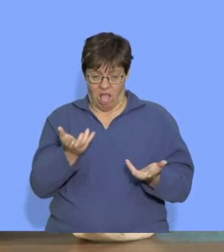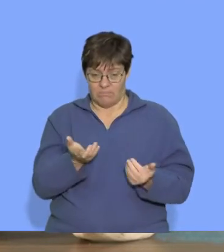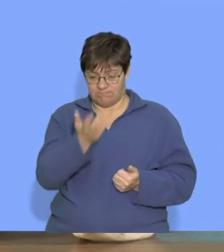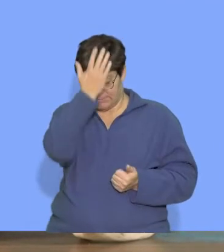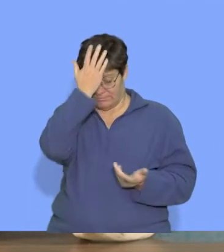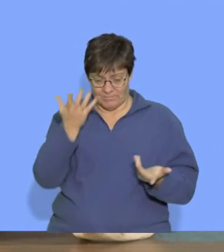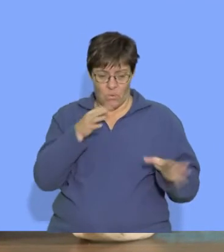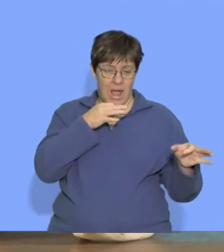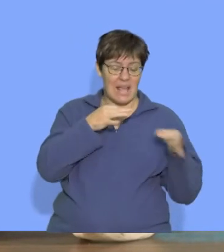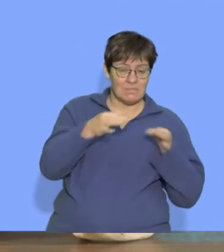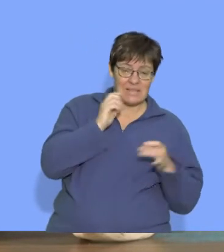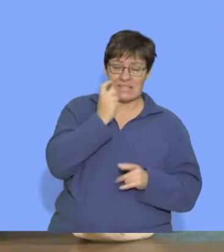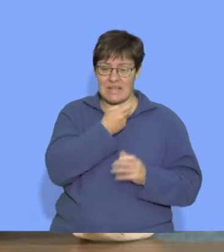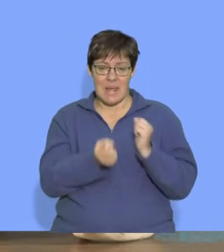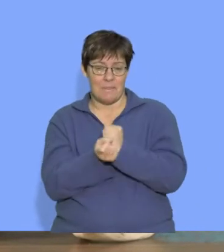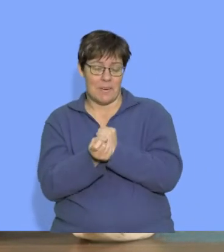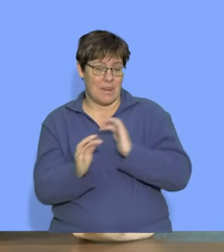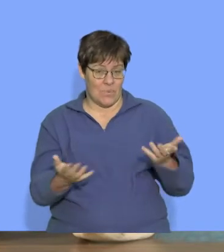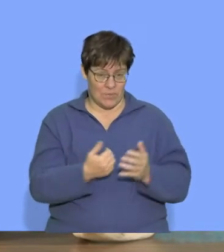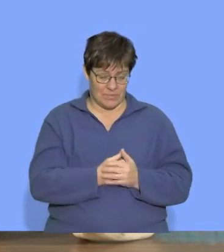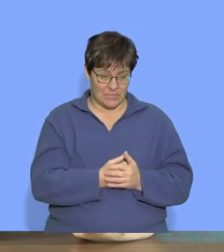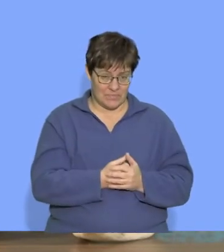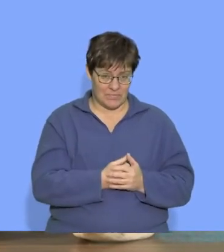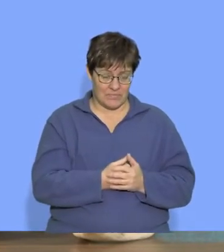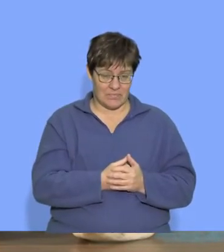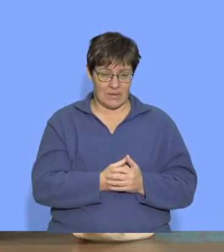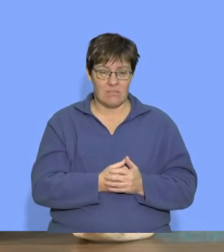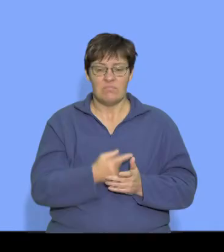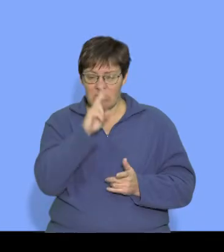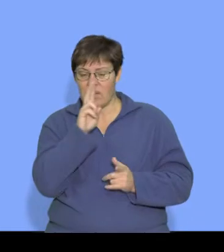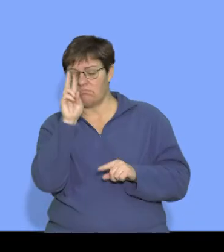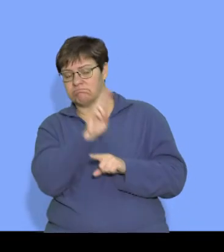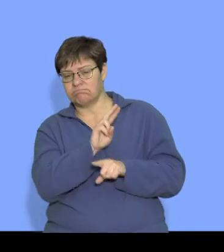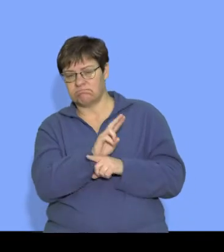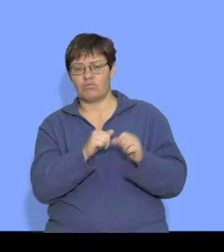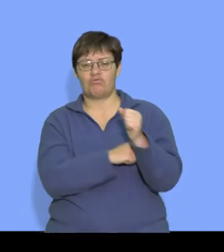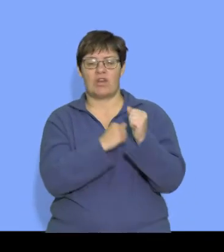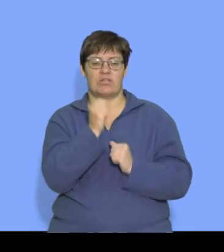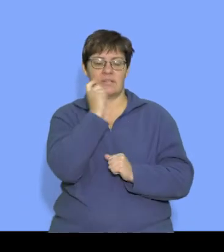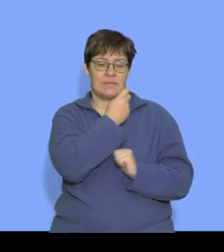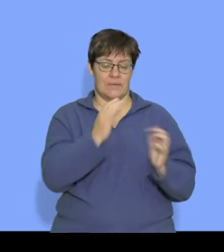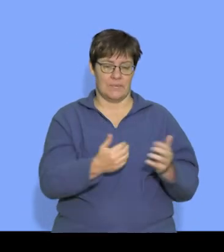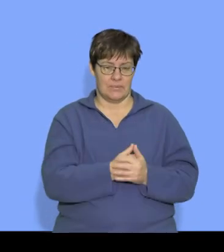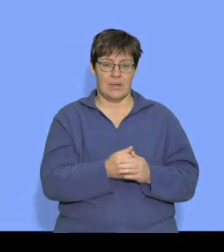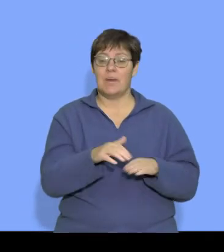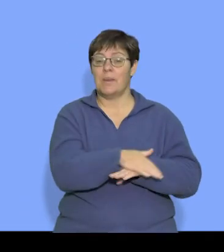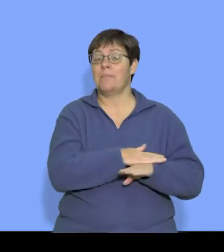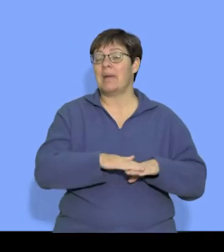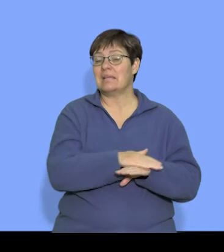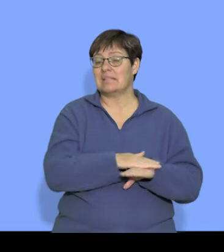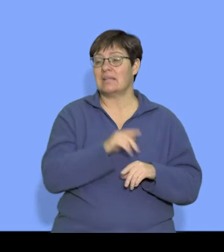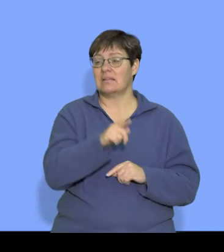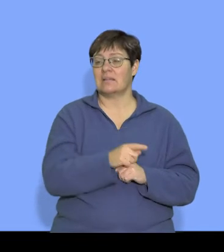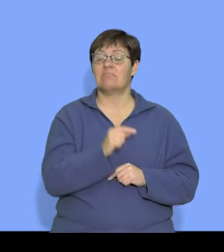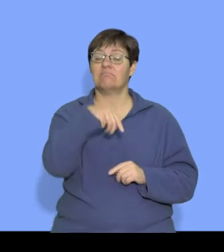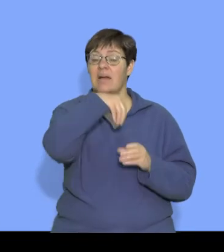terms of explaining how dentition occurs. So let's have a very quick overview of the structure of the teeth. The basic structure of the